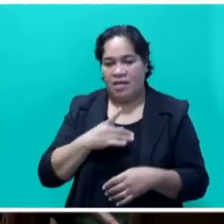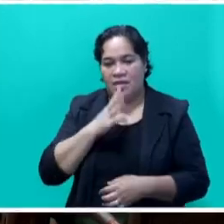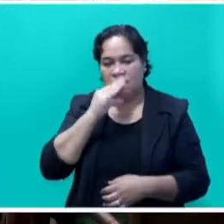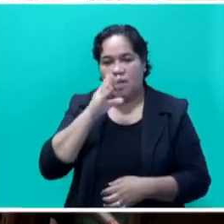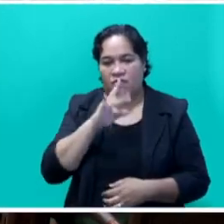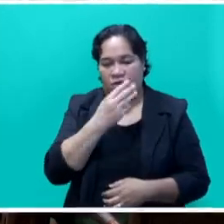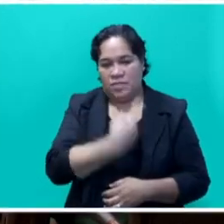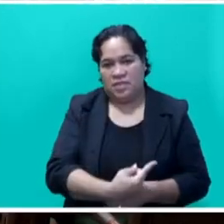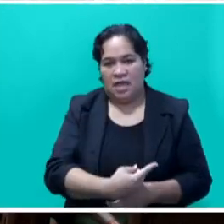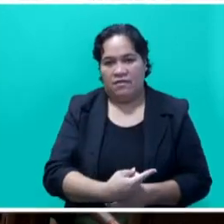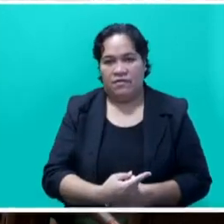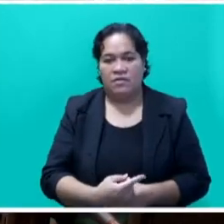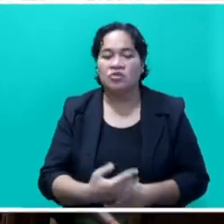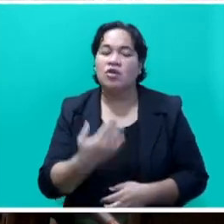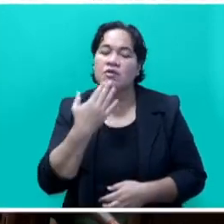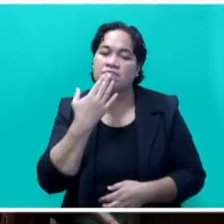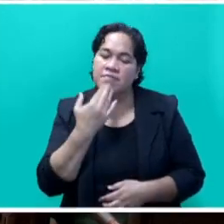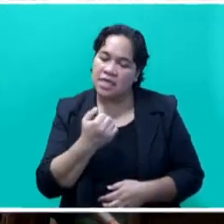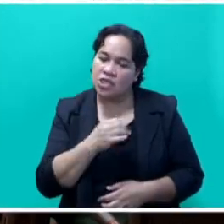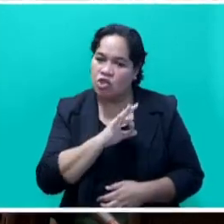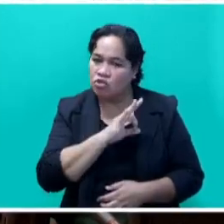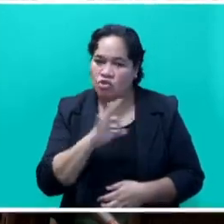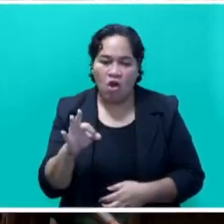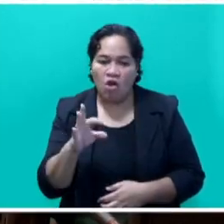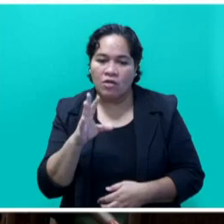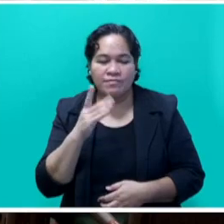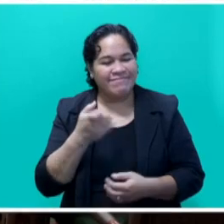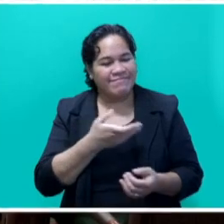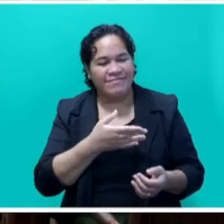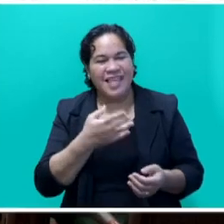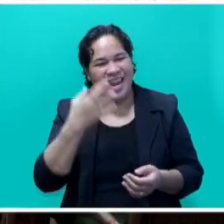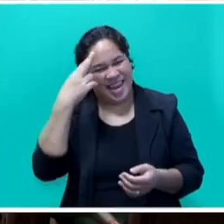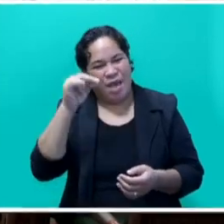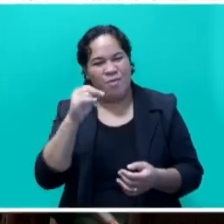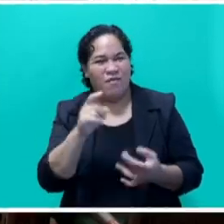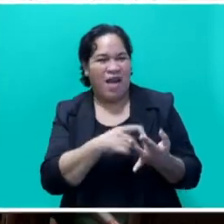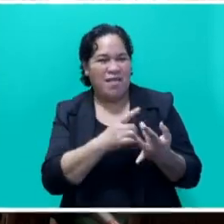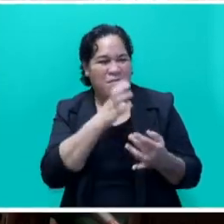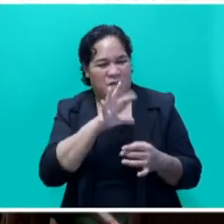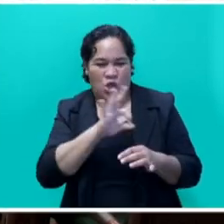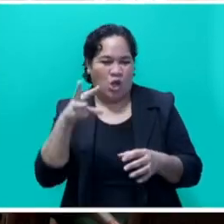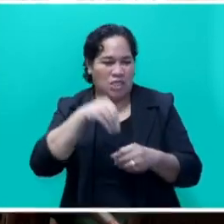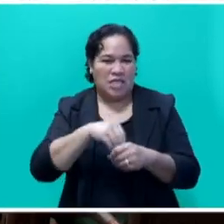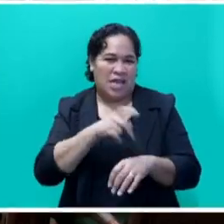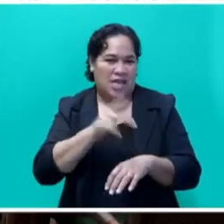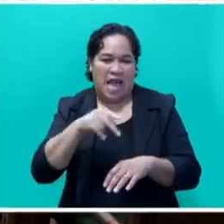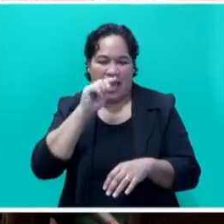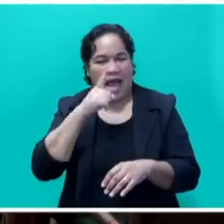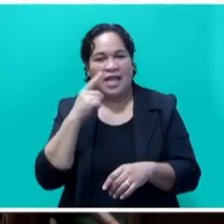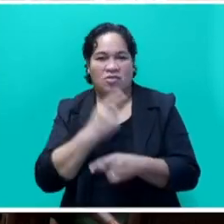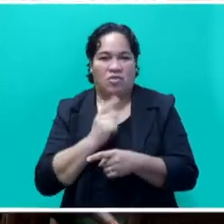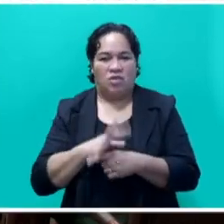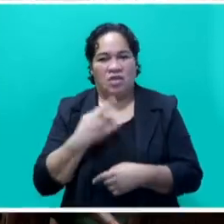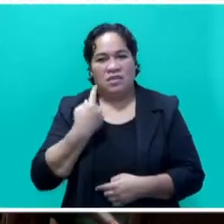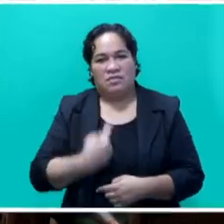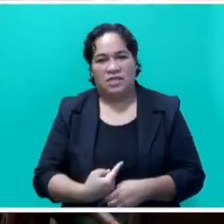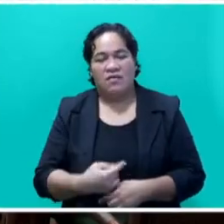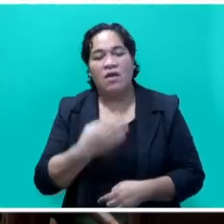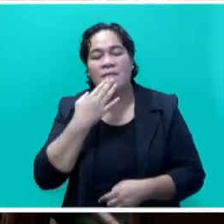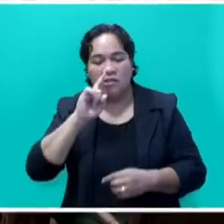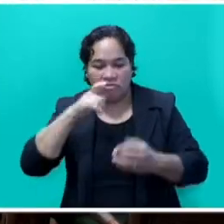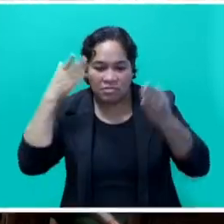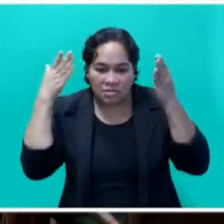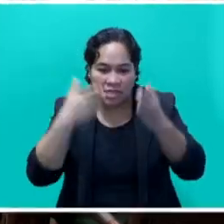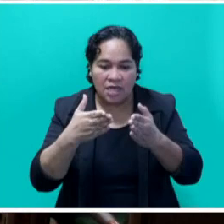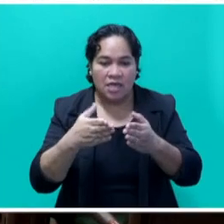can we not bring his name up, please? Stick to the bill, please, Honourable Speaker. Honourable member,